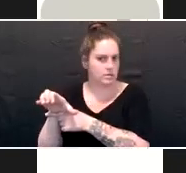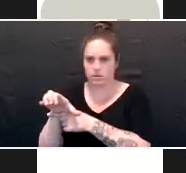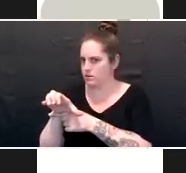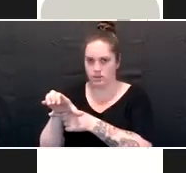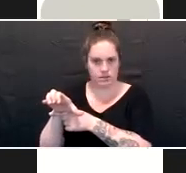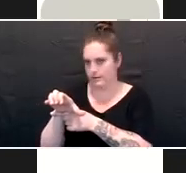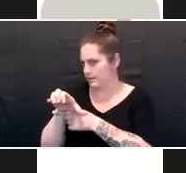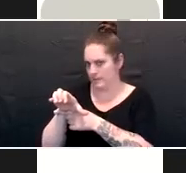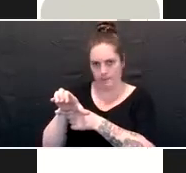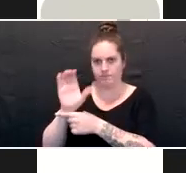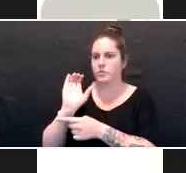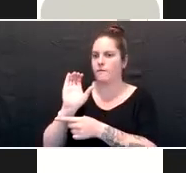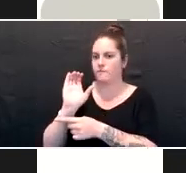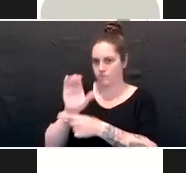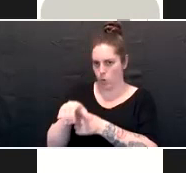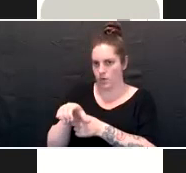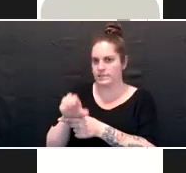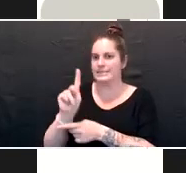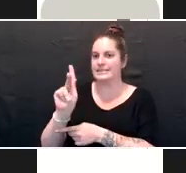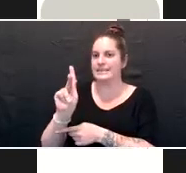the case. Okay?